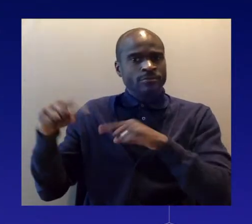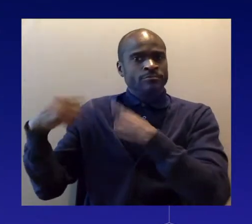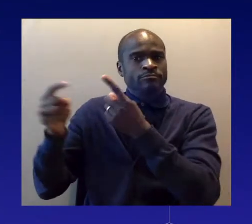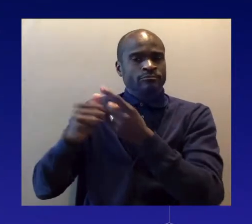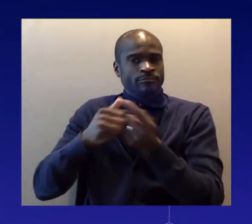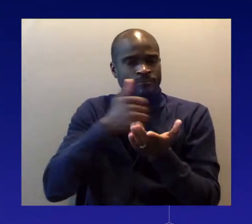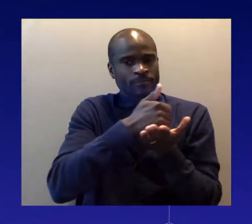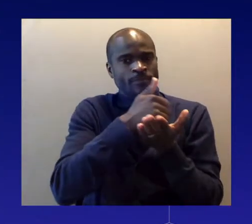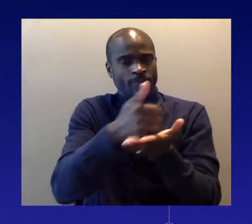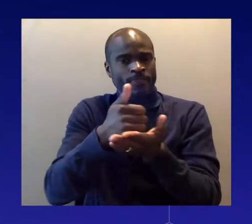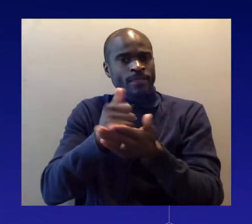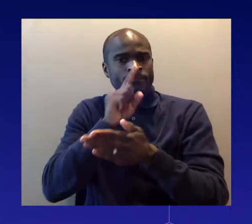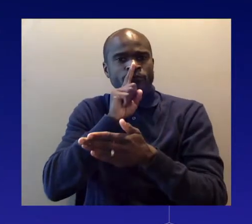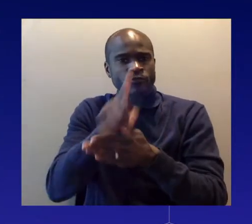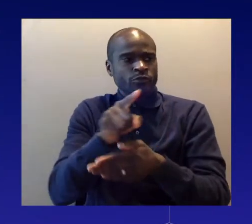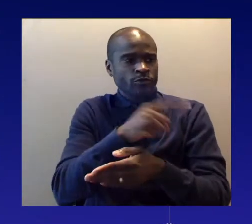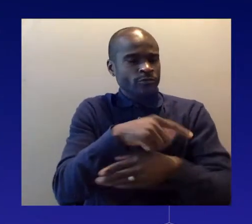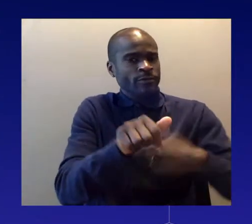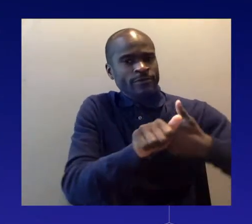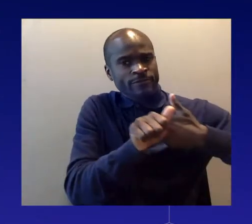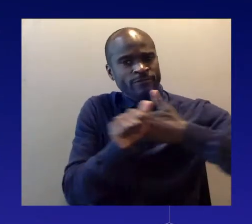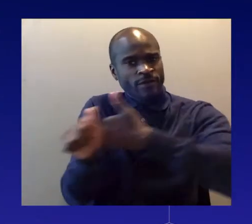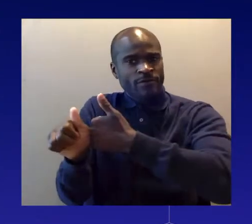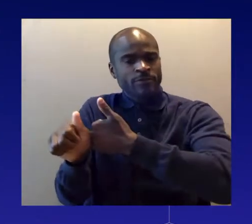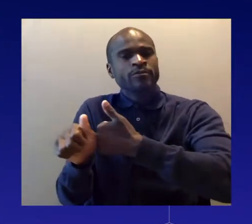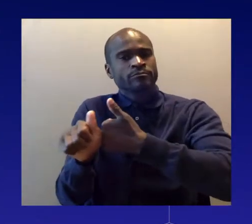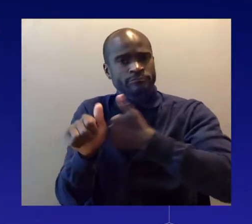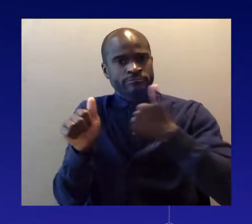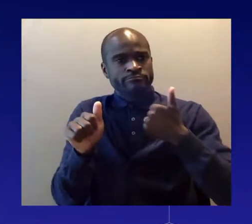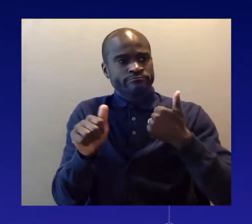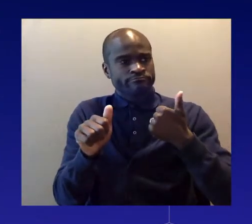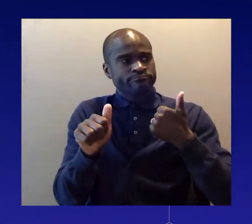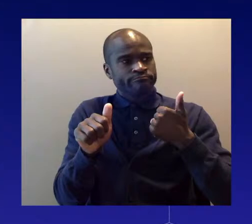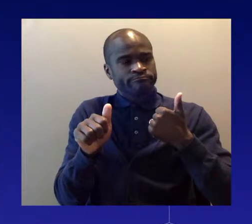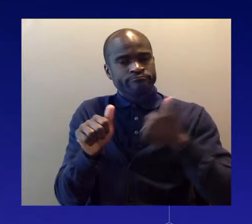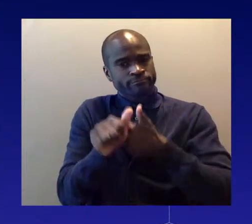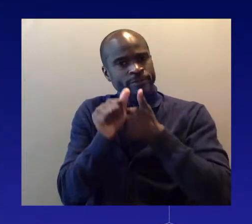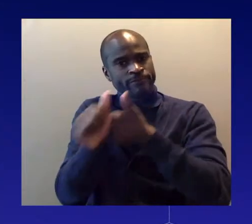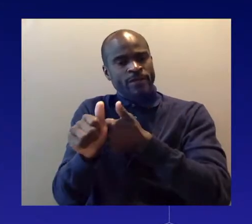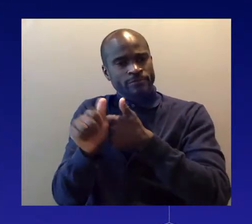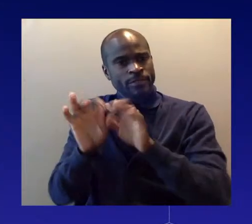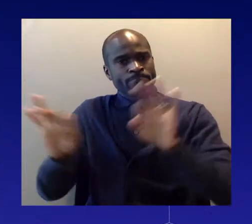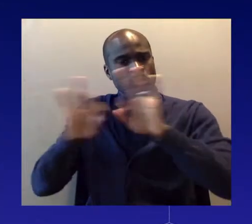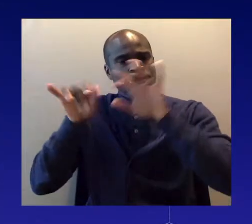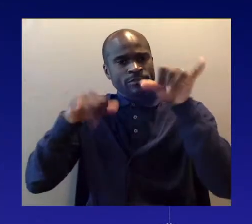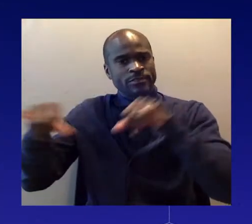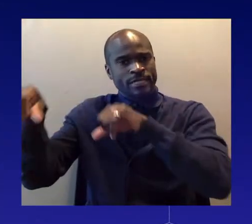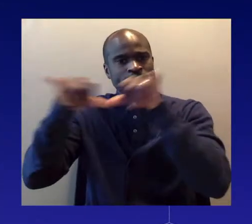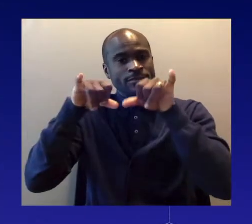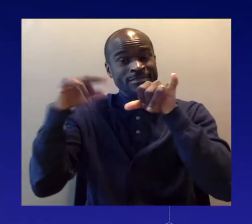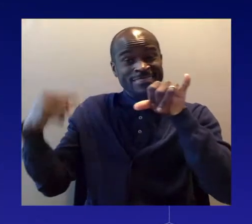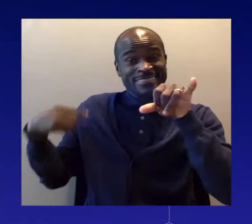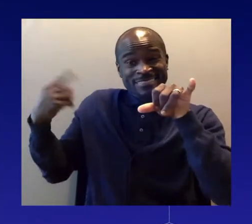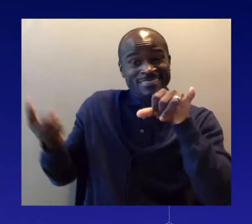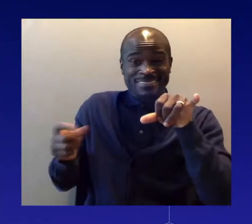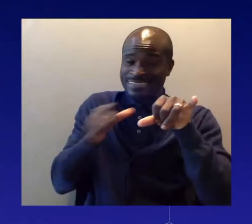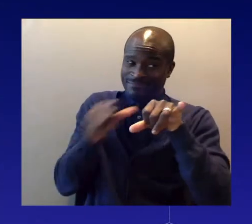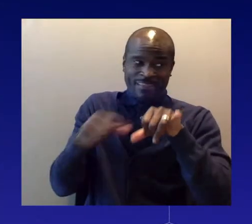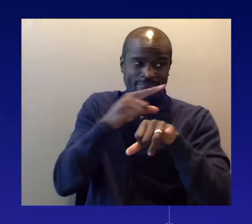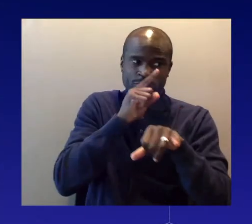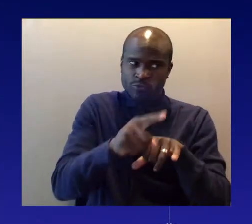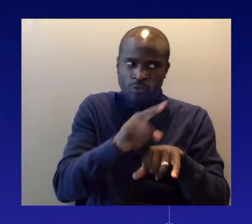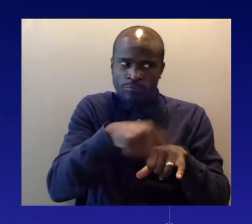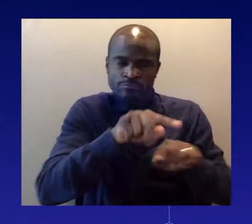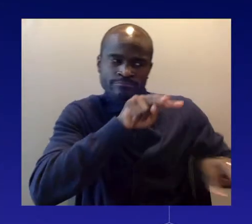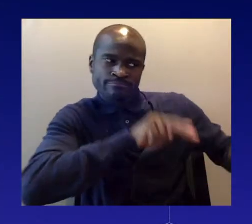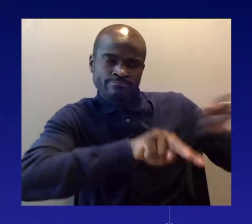rules and regulations to help build back some of that trust where there has not been enough enforcement over time. So I think this particular set